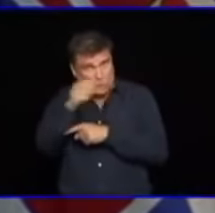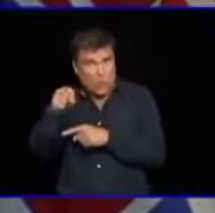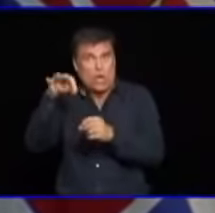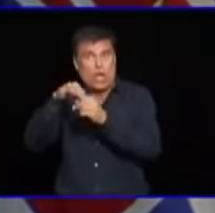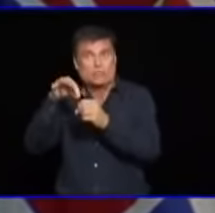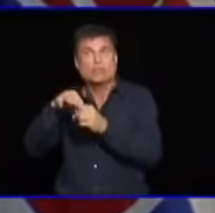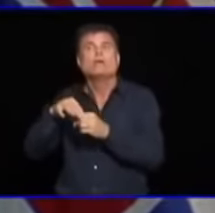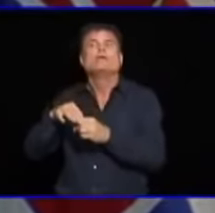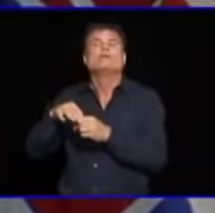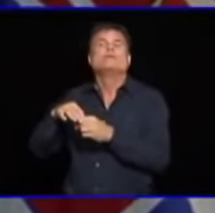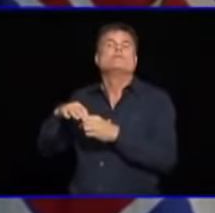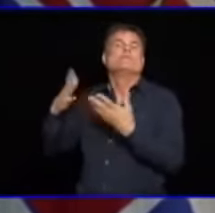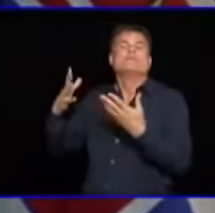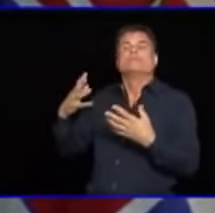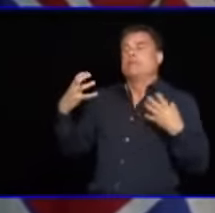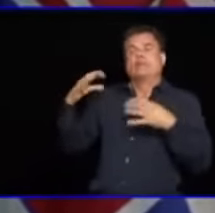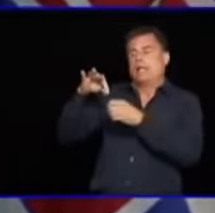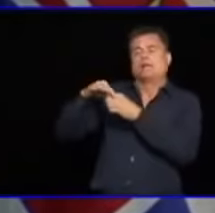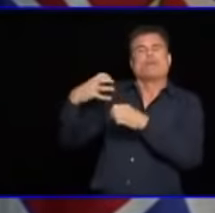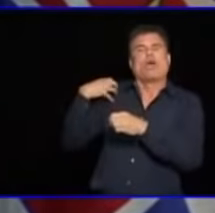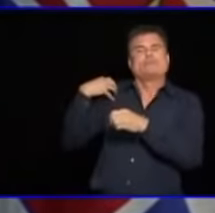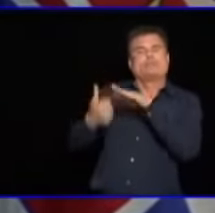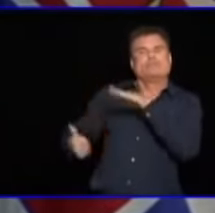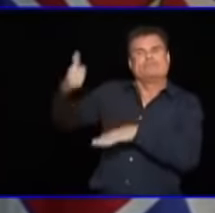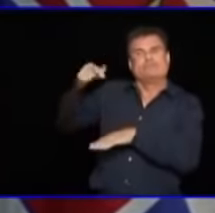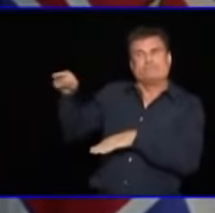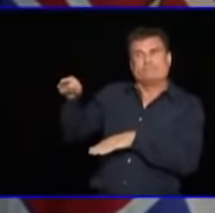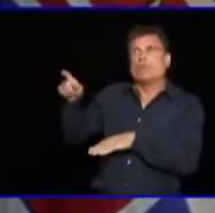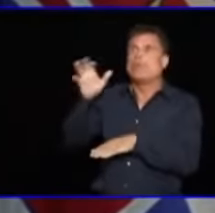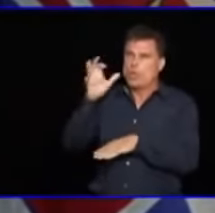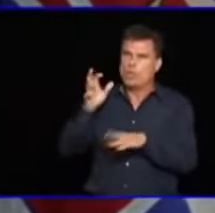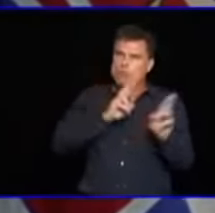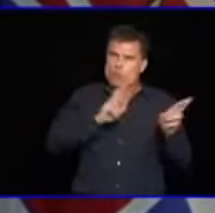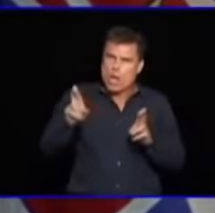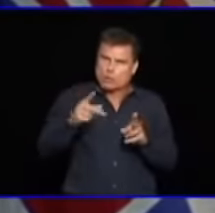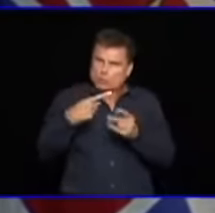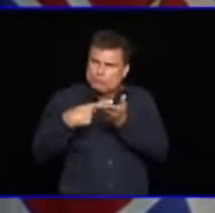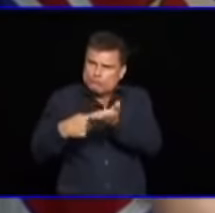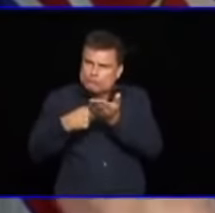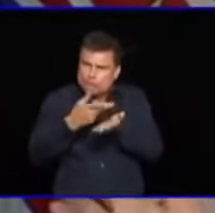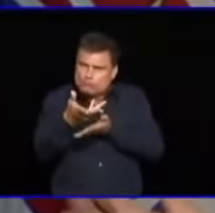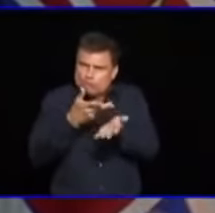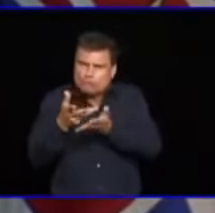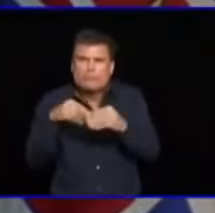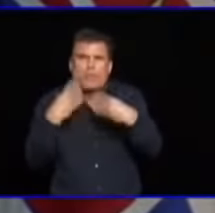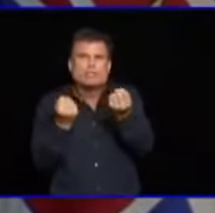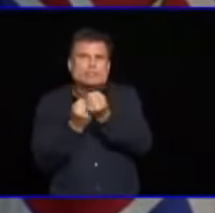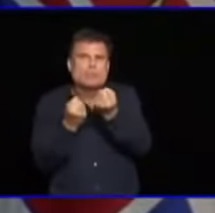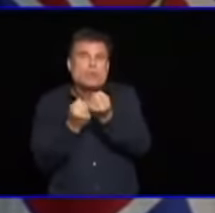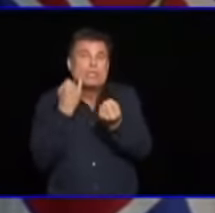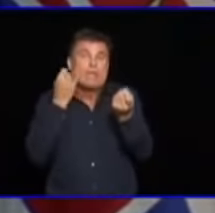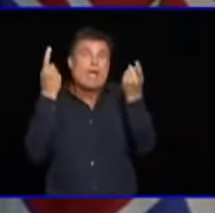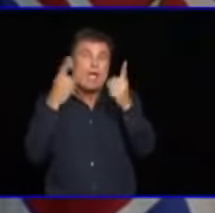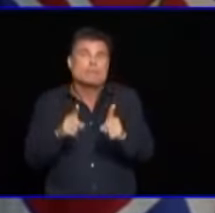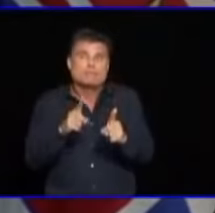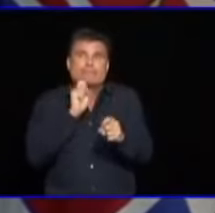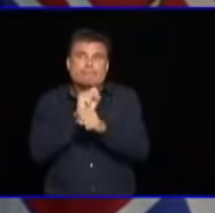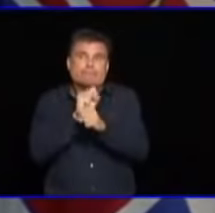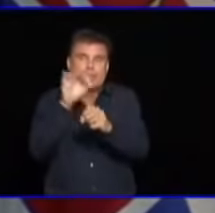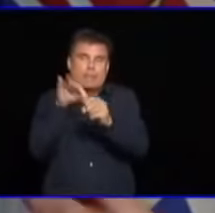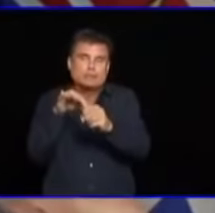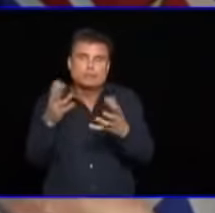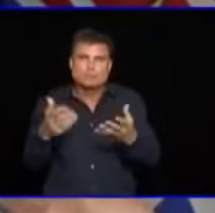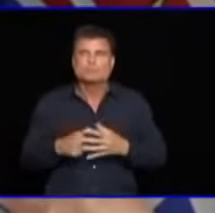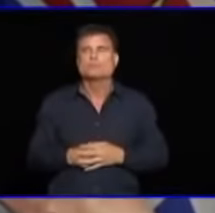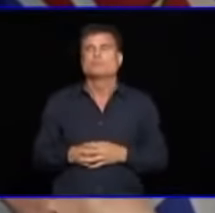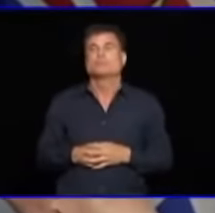counterparts across the country, with the Chief Electoral Officer for Canada, to be sure that we're ready no matter what happens. So